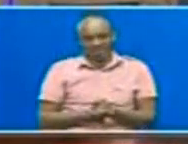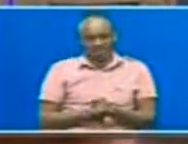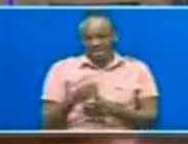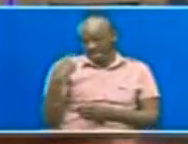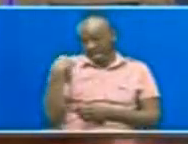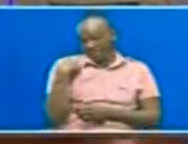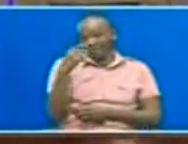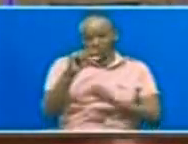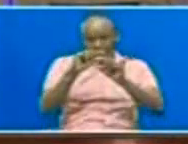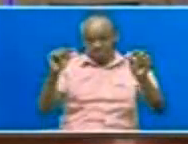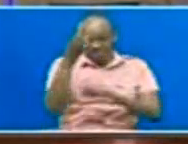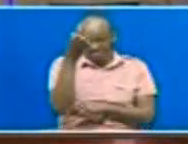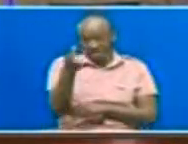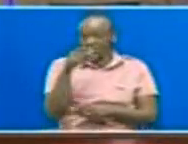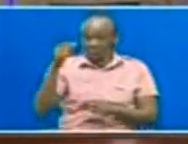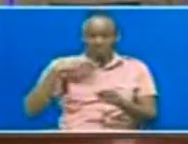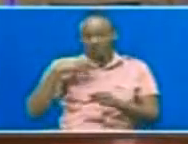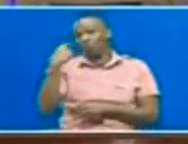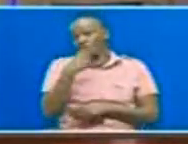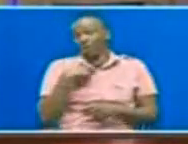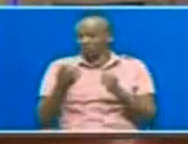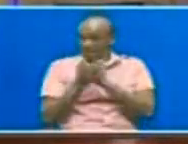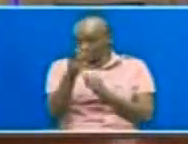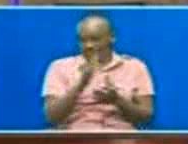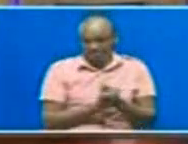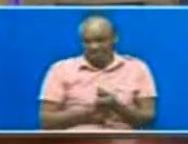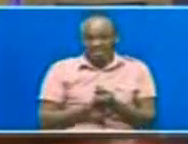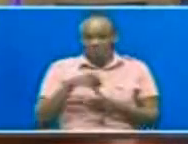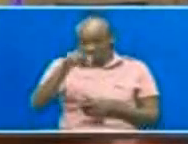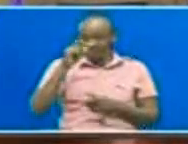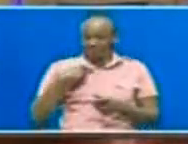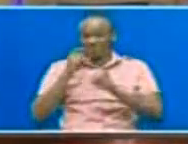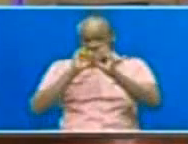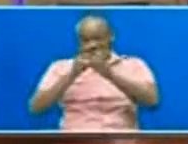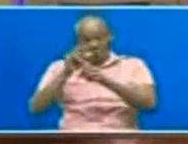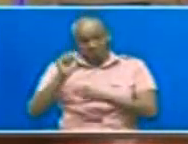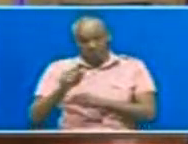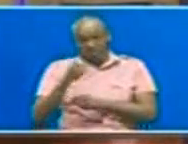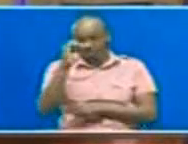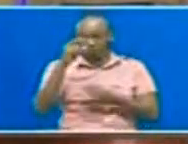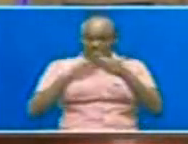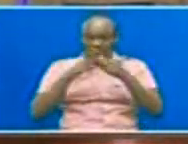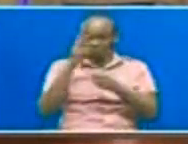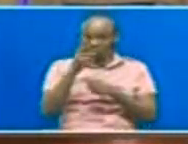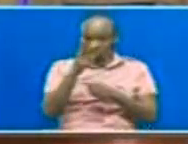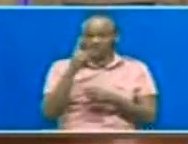up for all those lovely Kenyans who like to help, because we have the gift of giving.